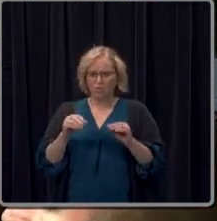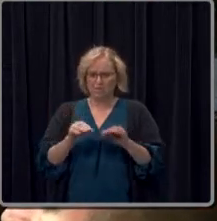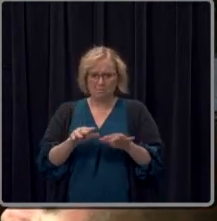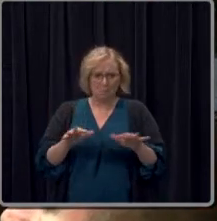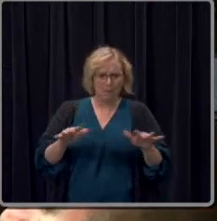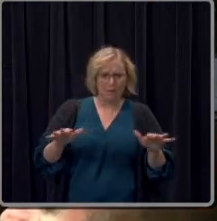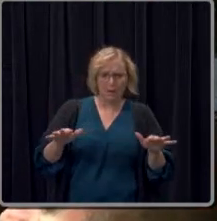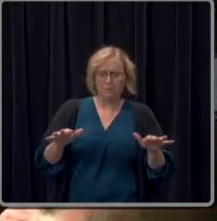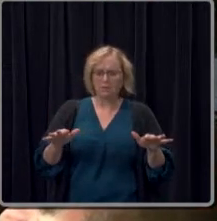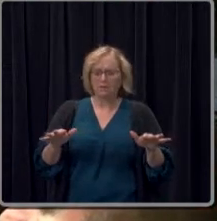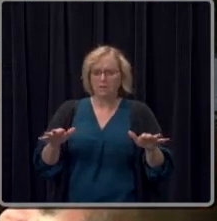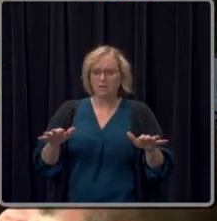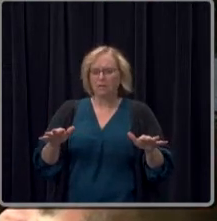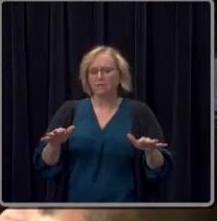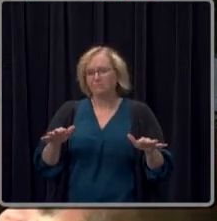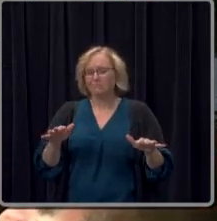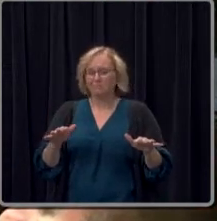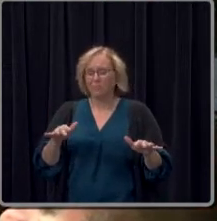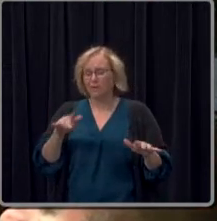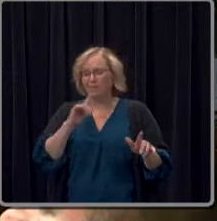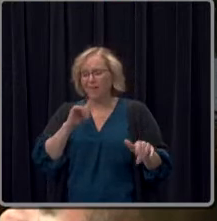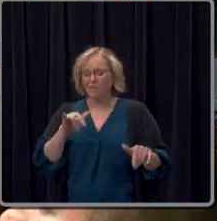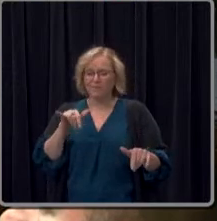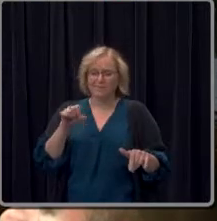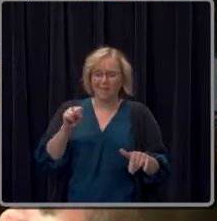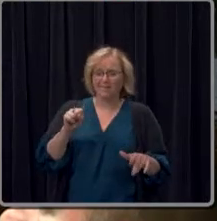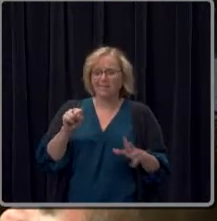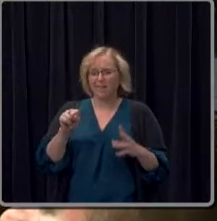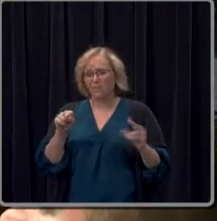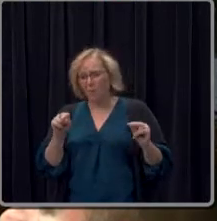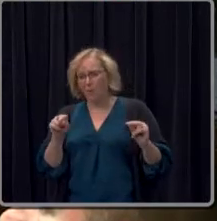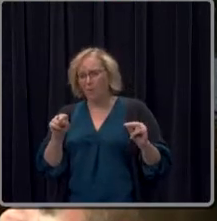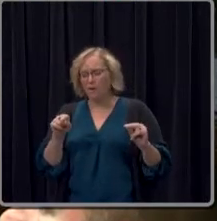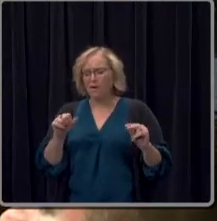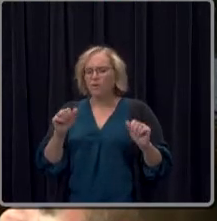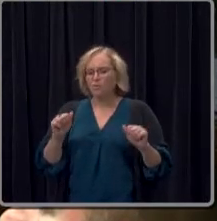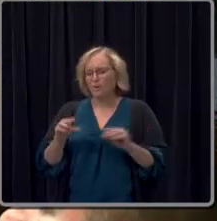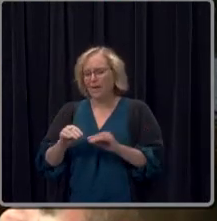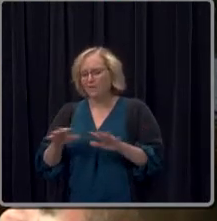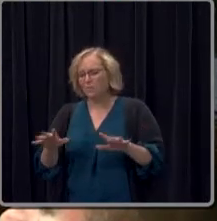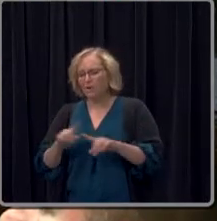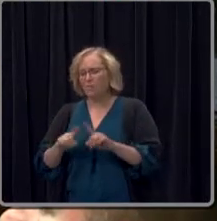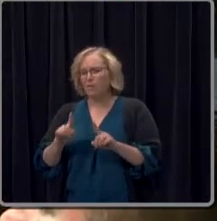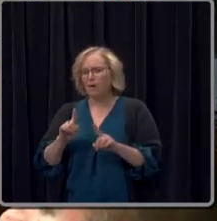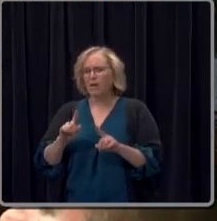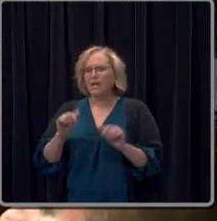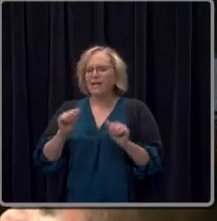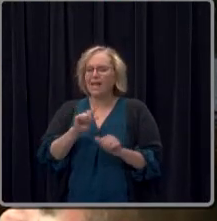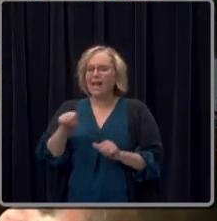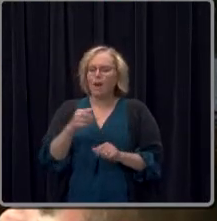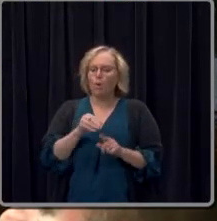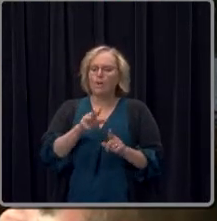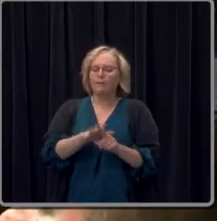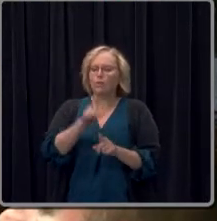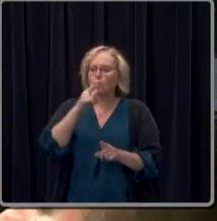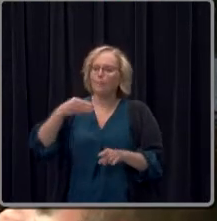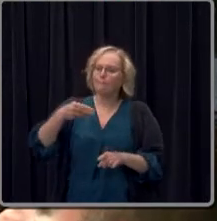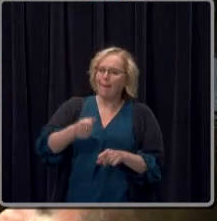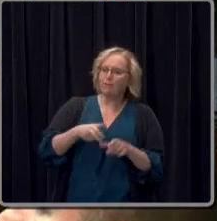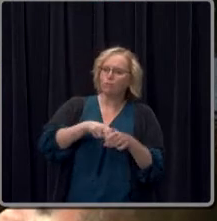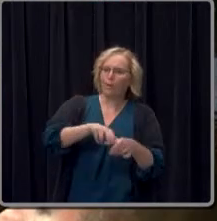The answer to that is yes and no. You can spread it around, but it can only affect those who are pay ride only routes. And so we